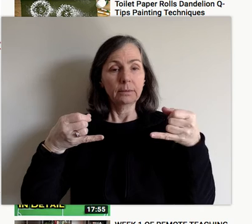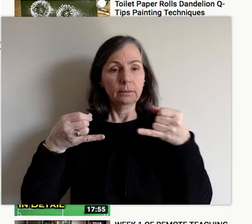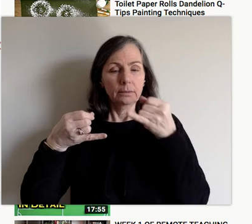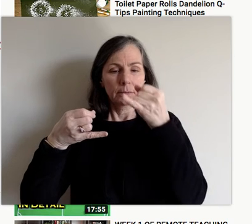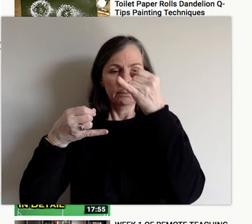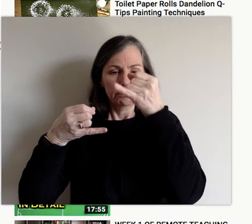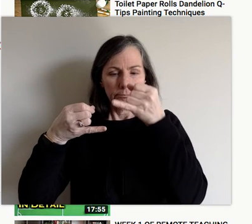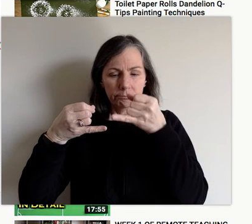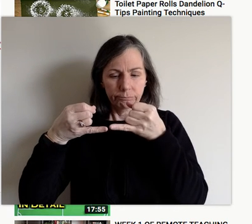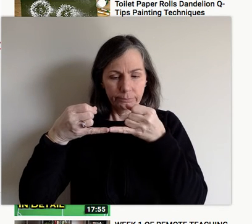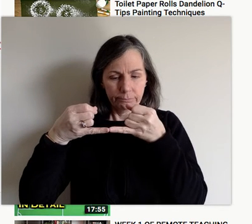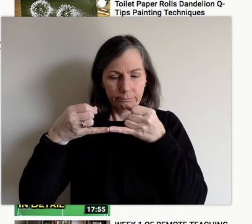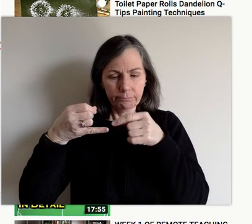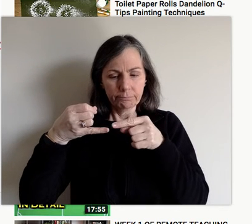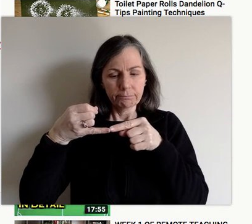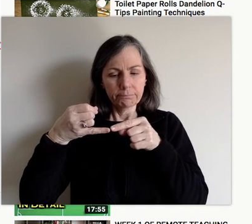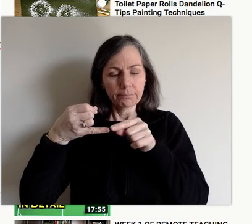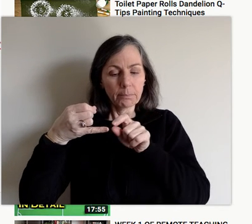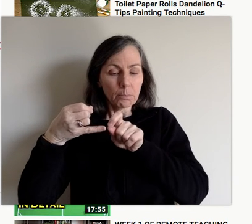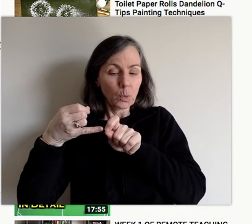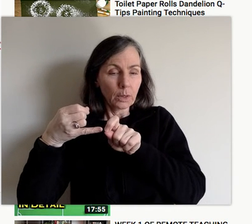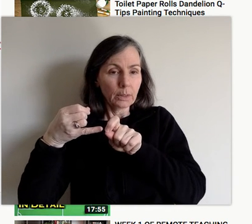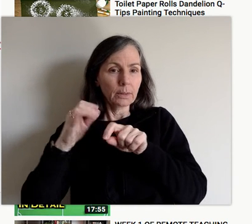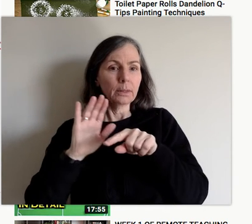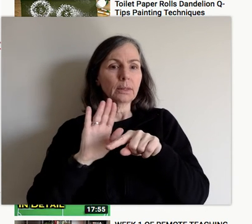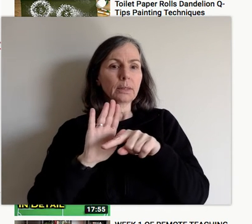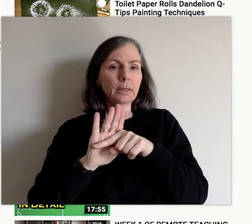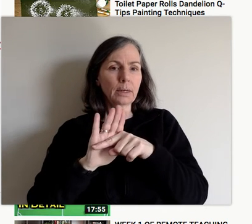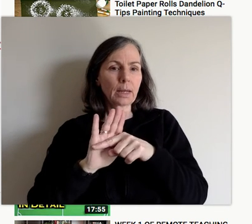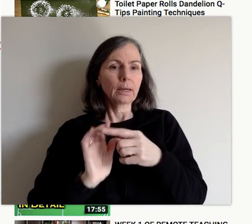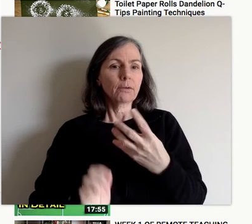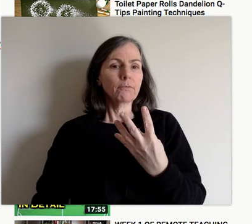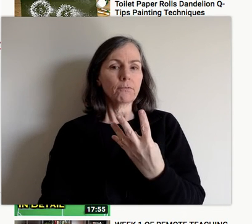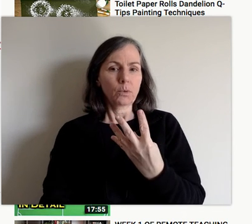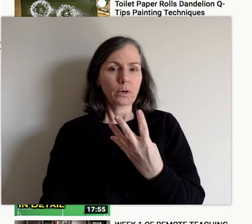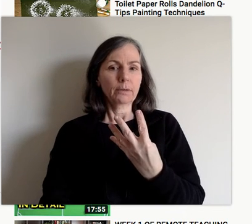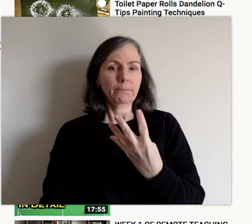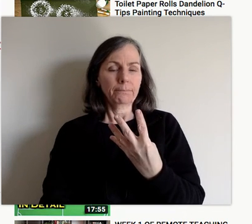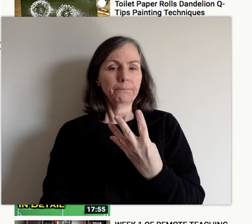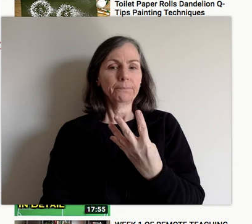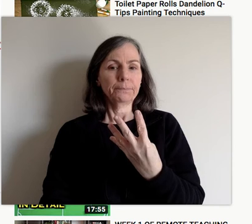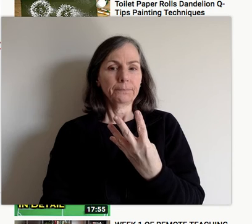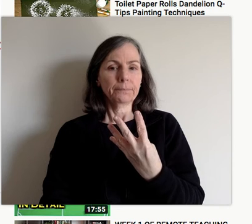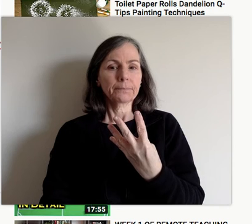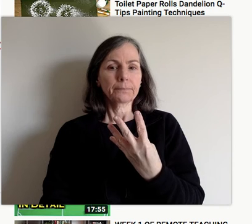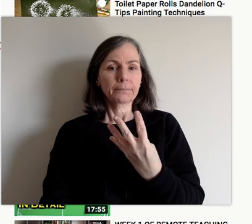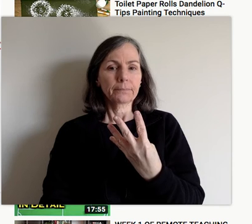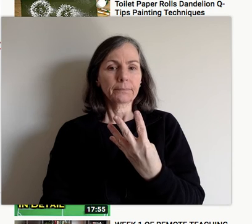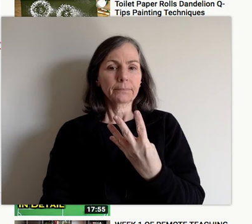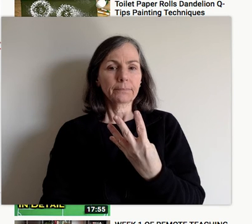at -4. This point here.